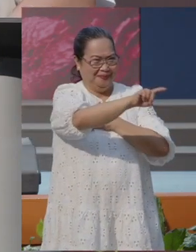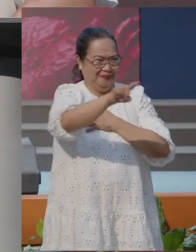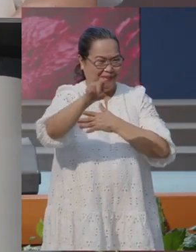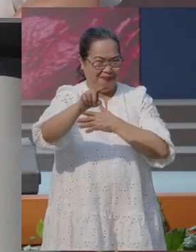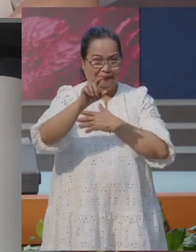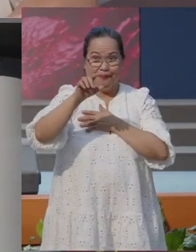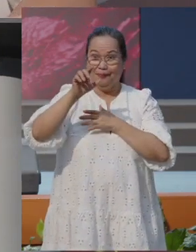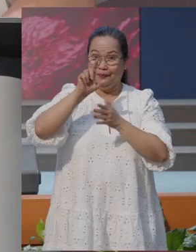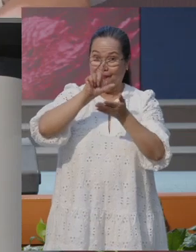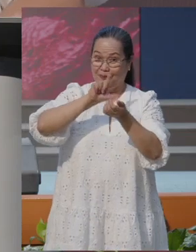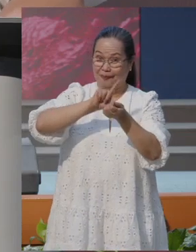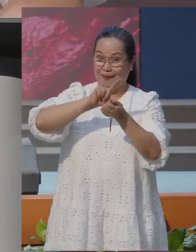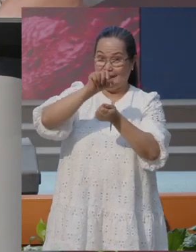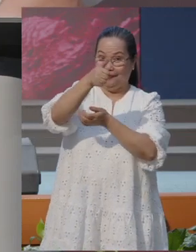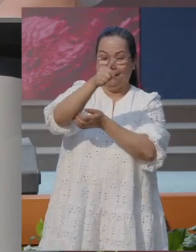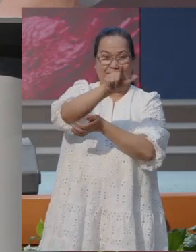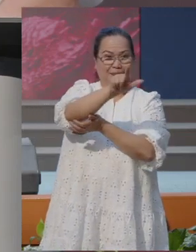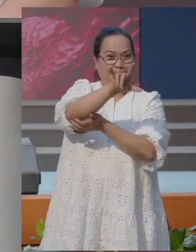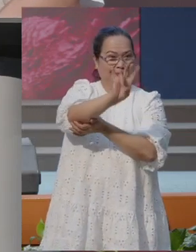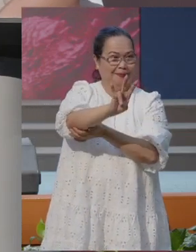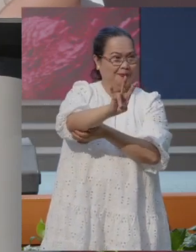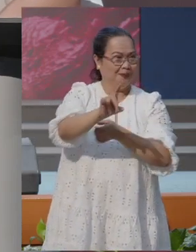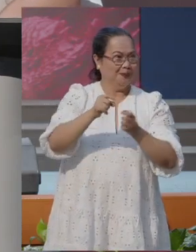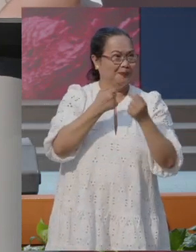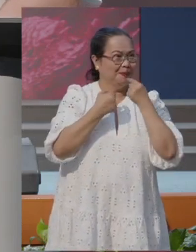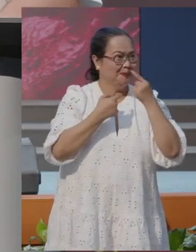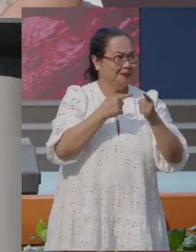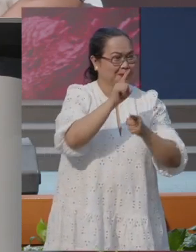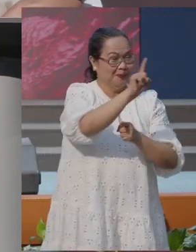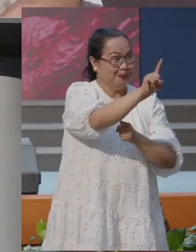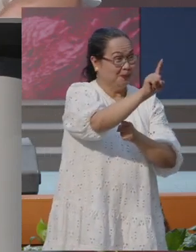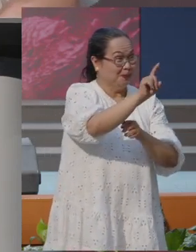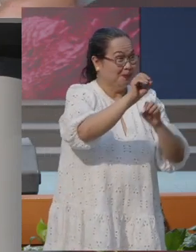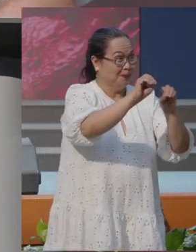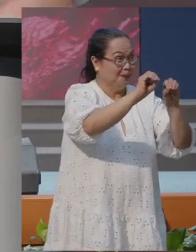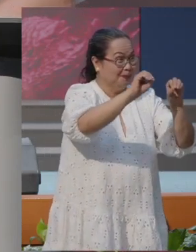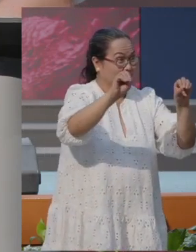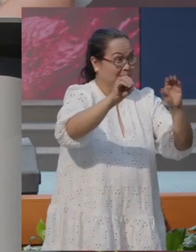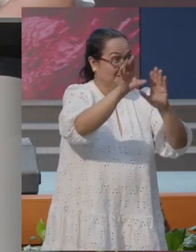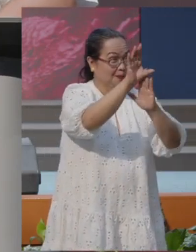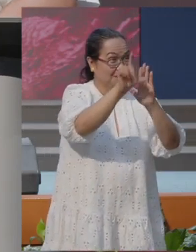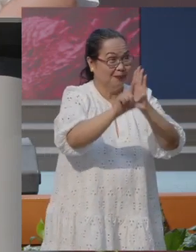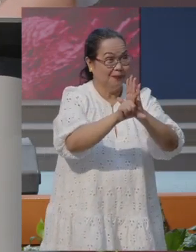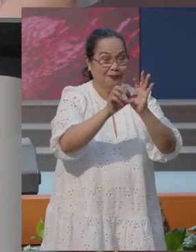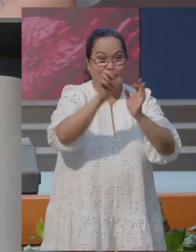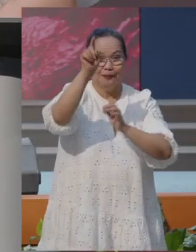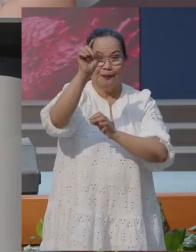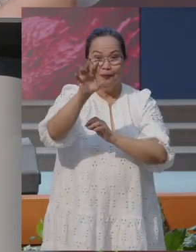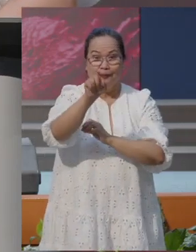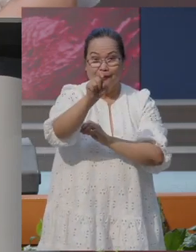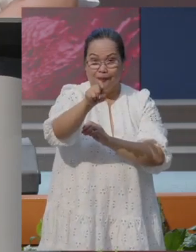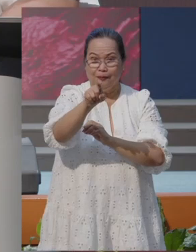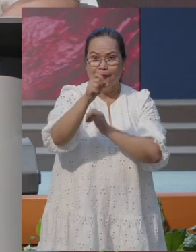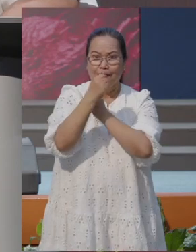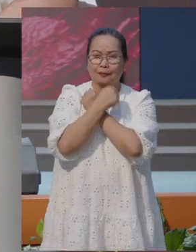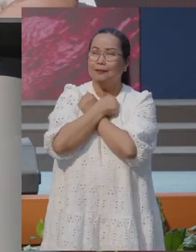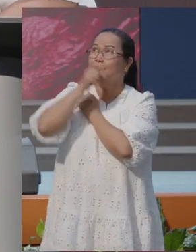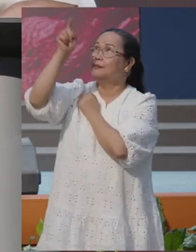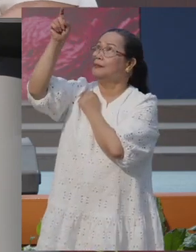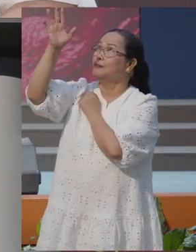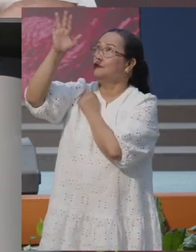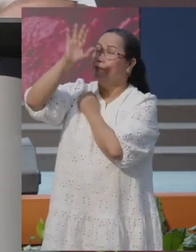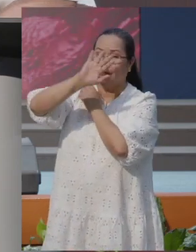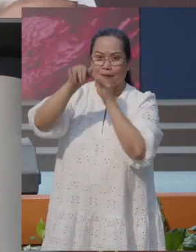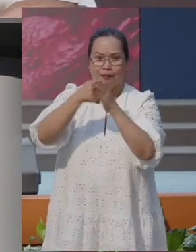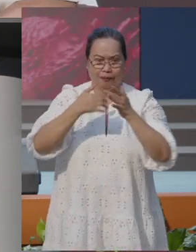Sa Luke 10:27, ang wika ng isang tagapagturo ng batas kay Jesus, "You shall love the Lord your God with all